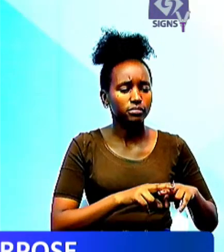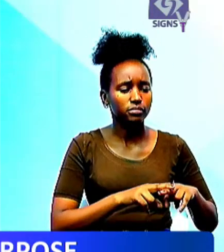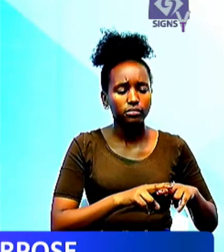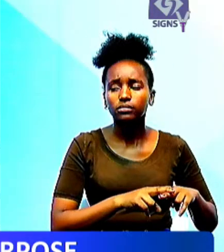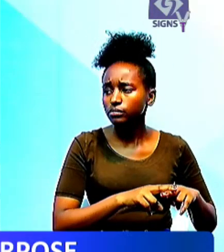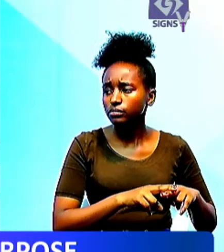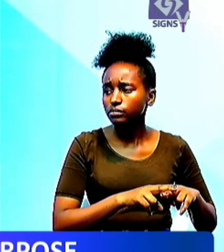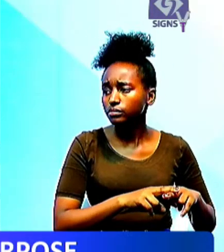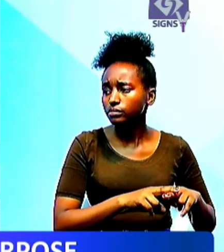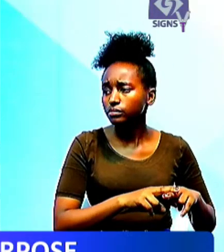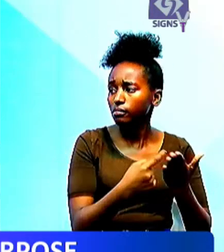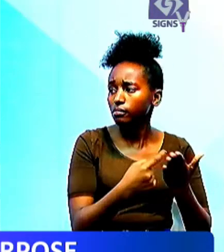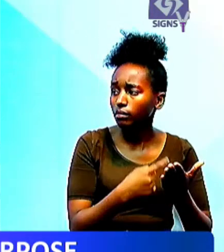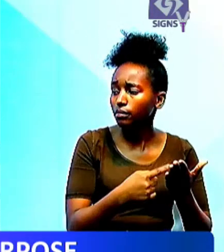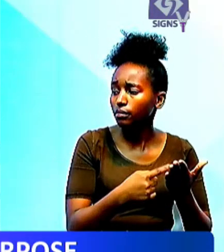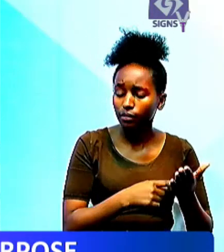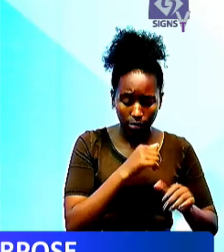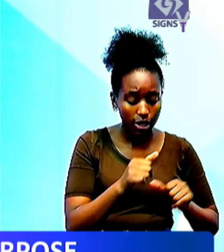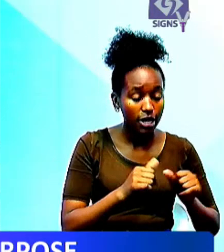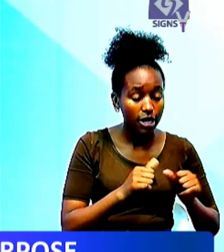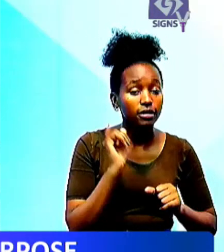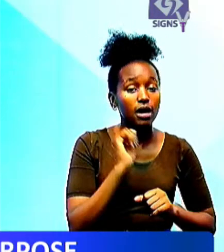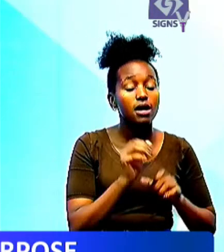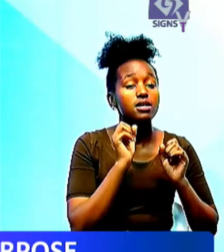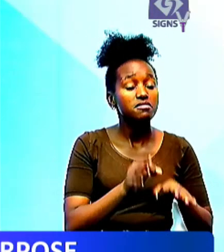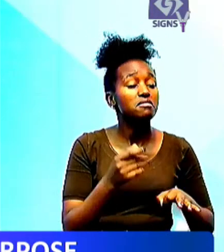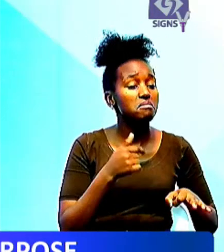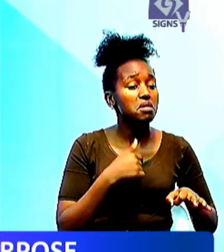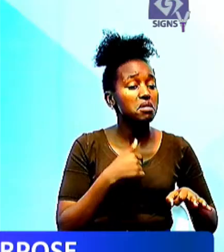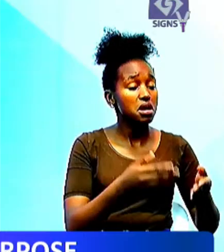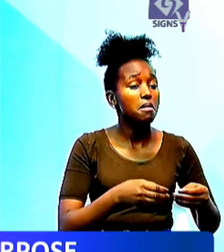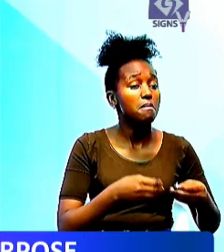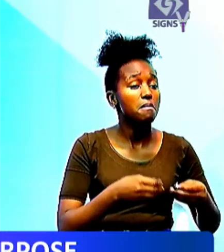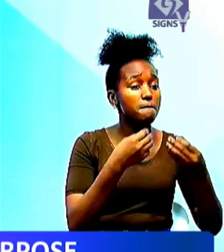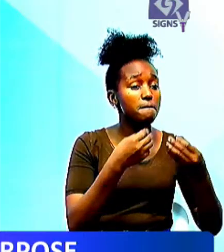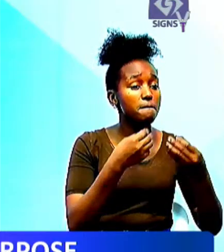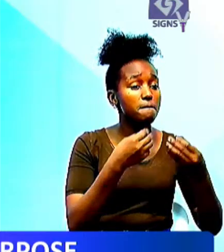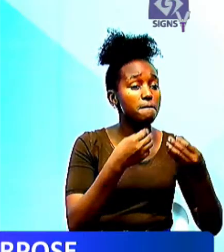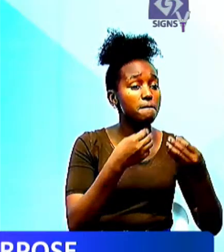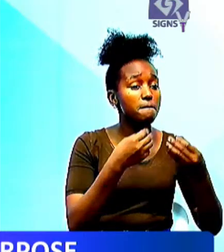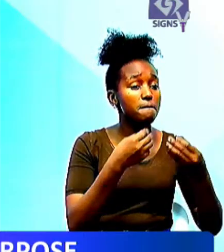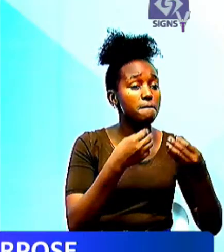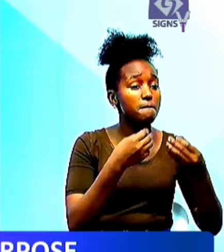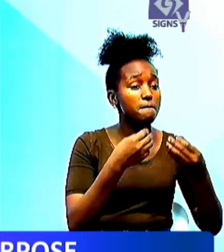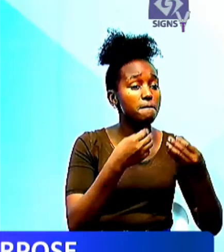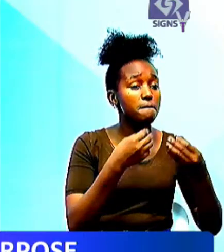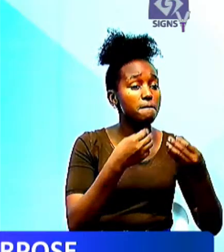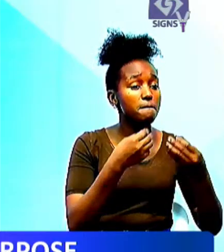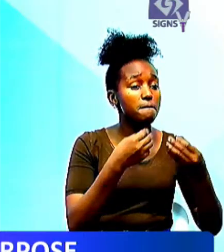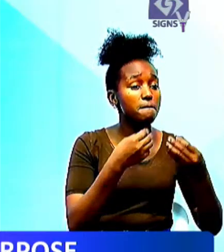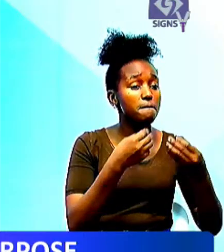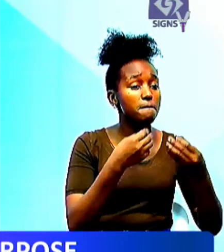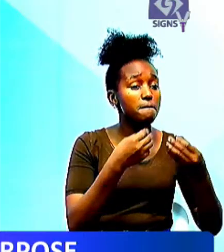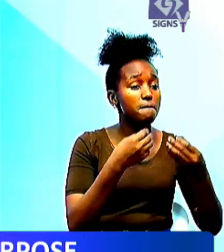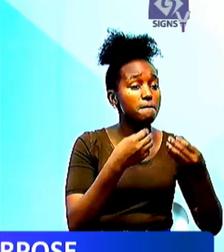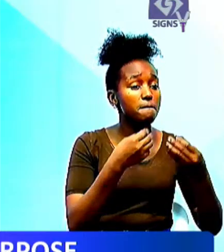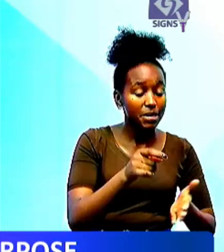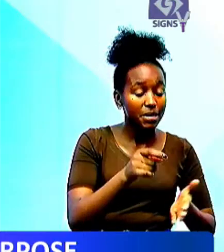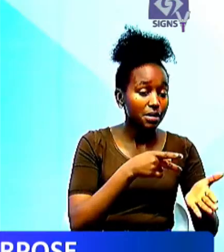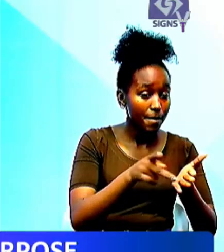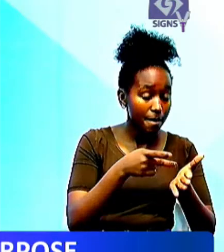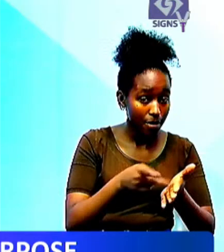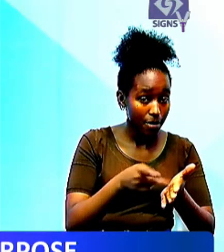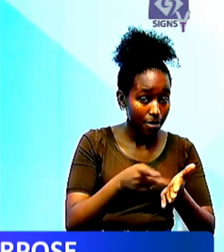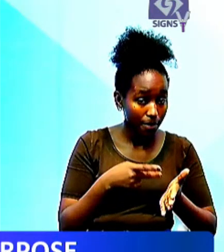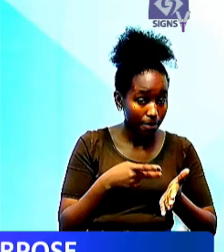Yes. When we start, you see, if I could have given her money market fund, maybe it could not have worked, because she needs this payment and she needs a level of return,